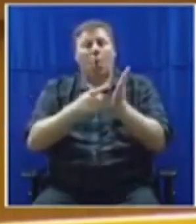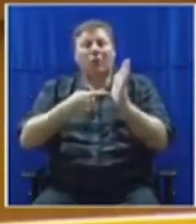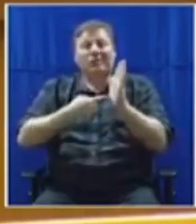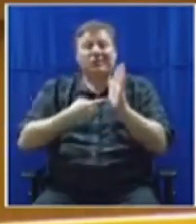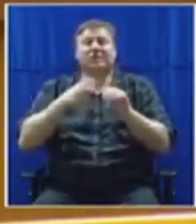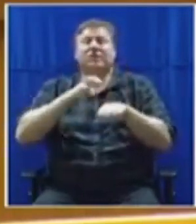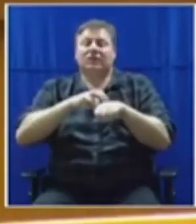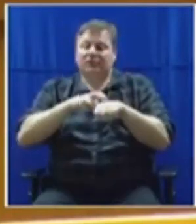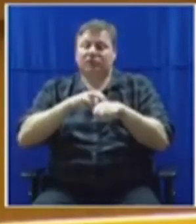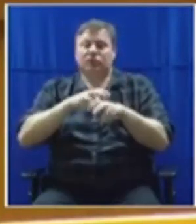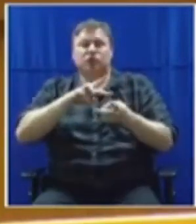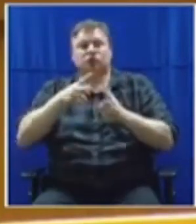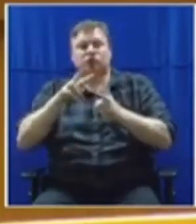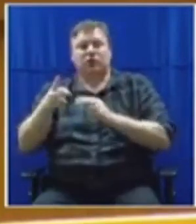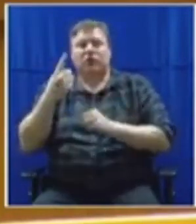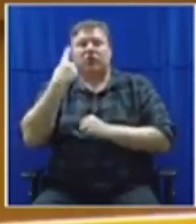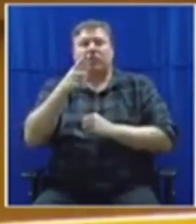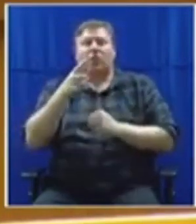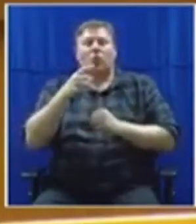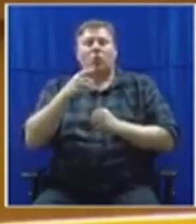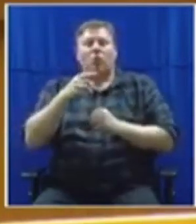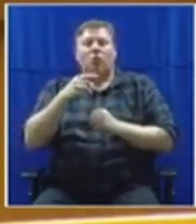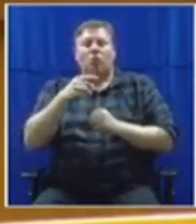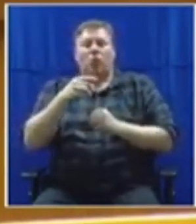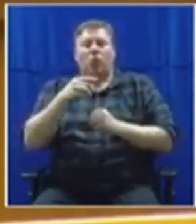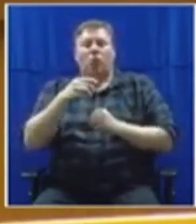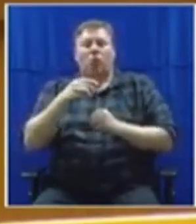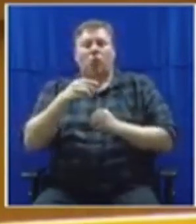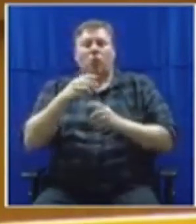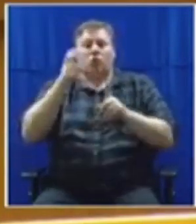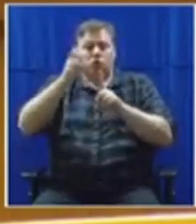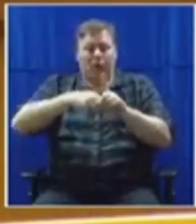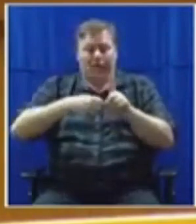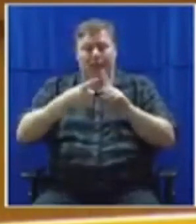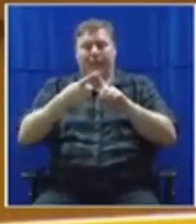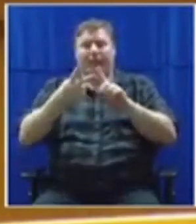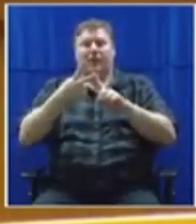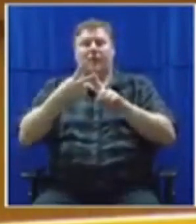include harsher minimum sentences for corrective rape,